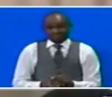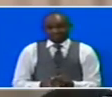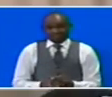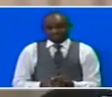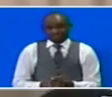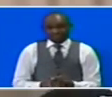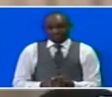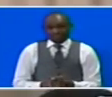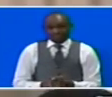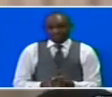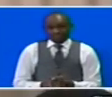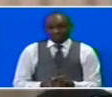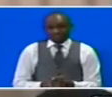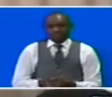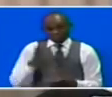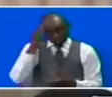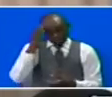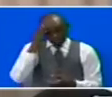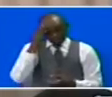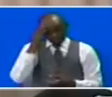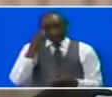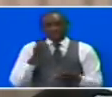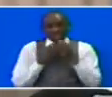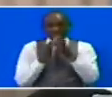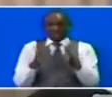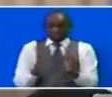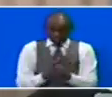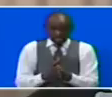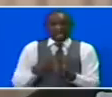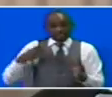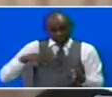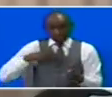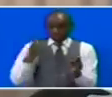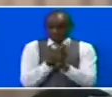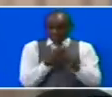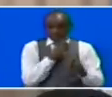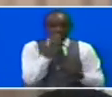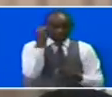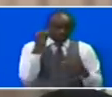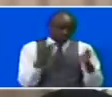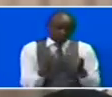Wajua, party leader na vinara wengine wa chama,